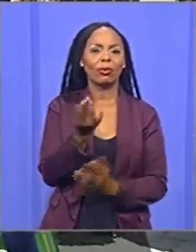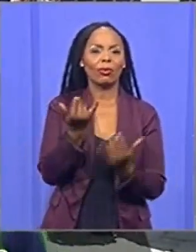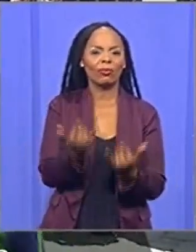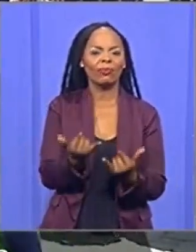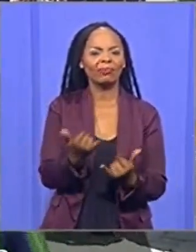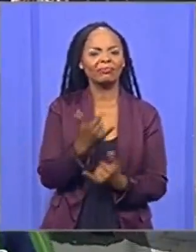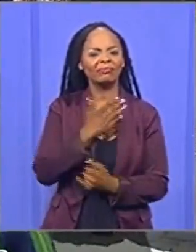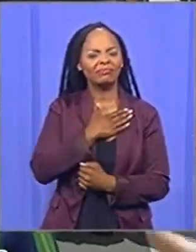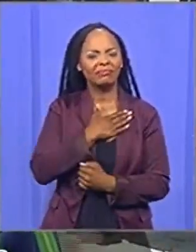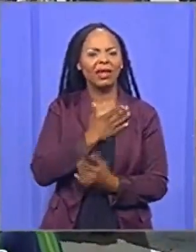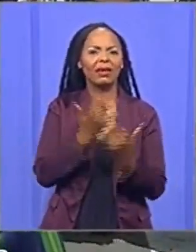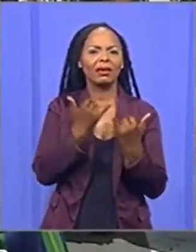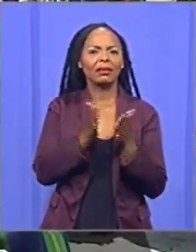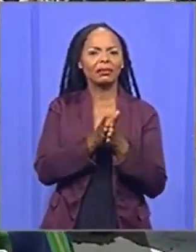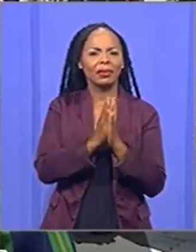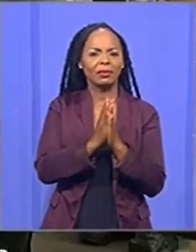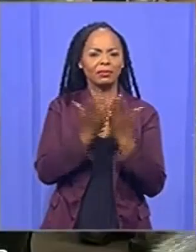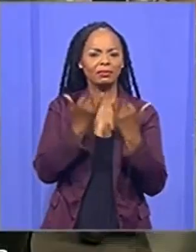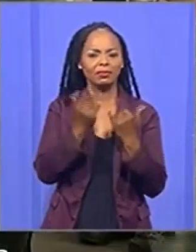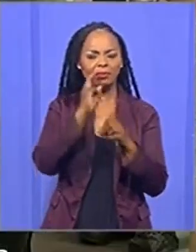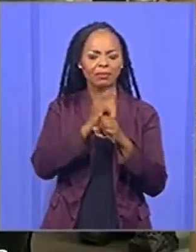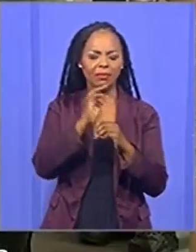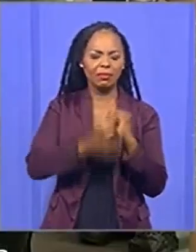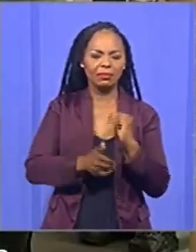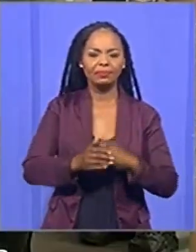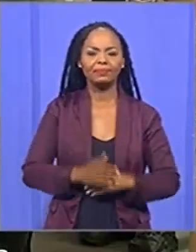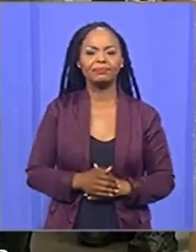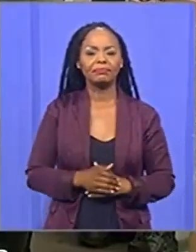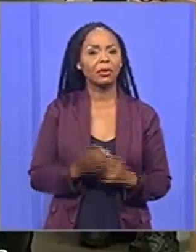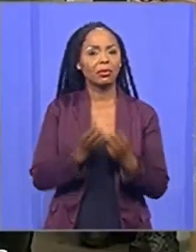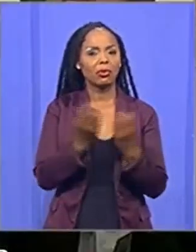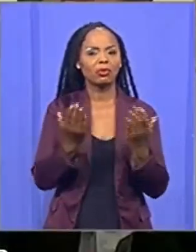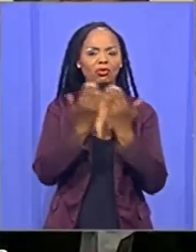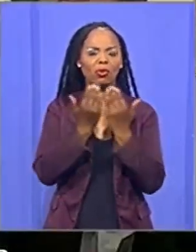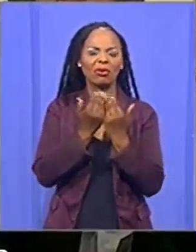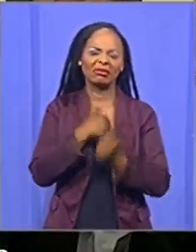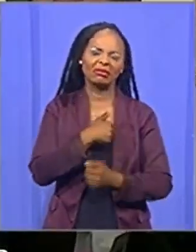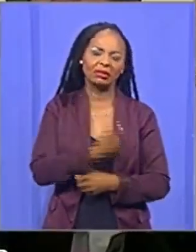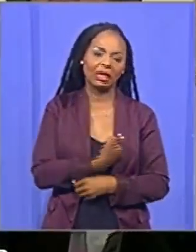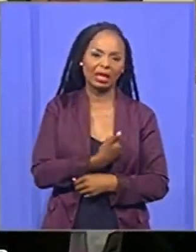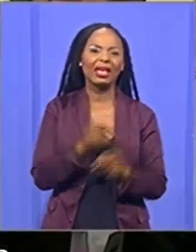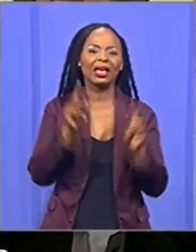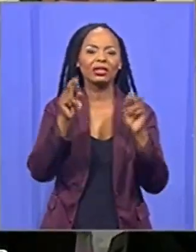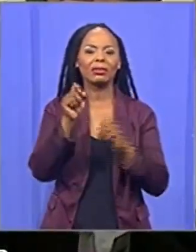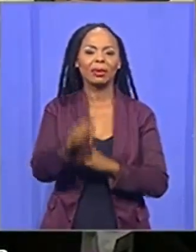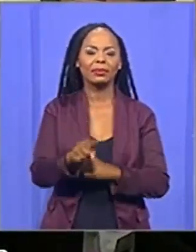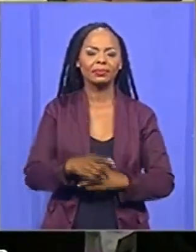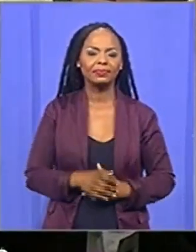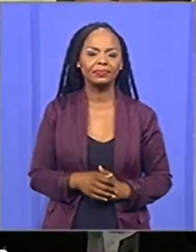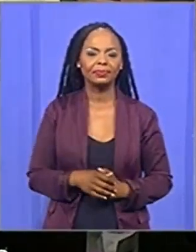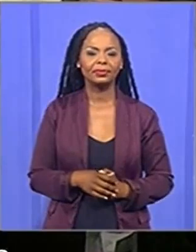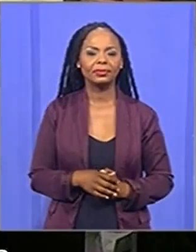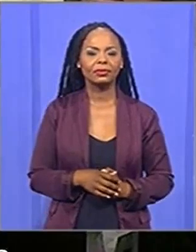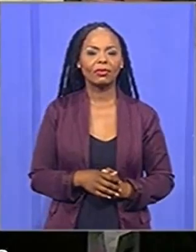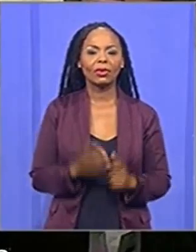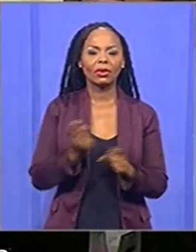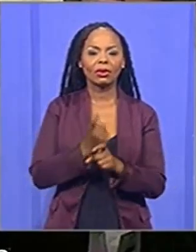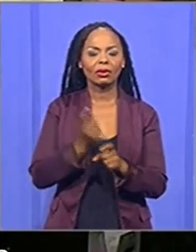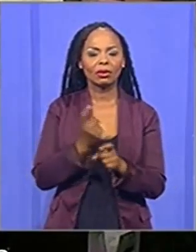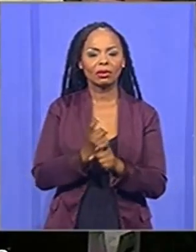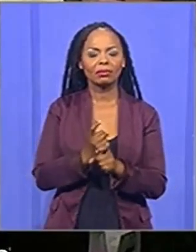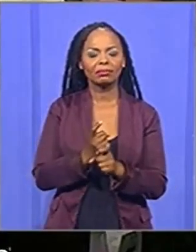fela gore re RIP Matšhaka. Sekolo se utlwile bohloko ke taba ena. And always will be a child